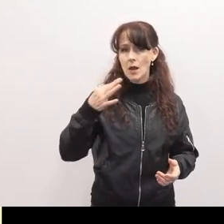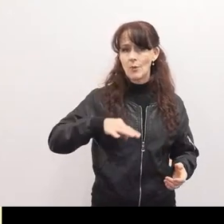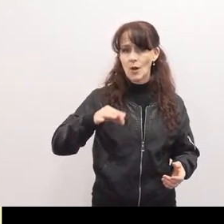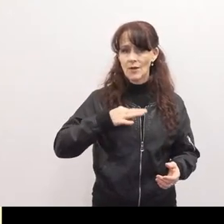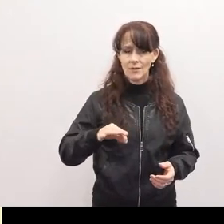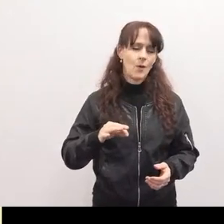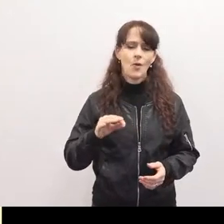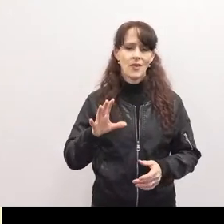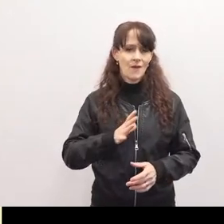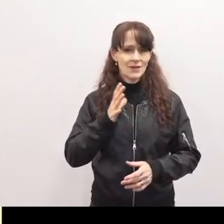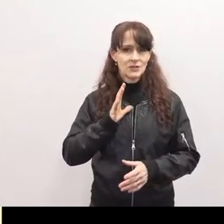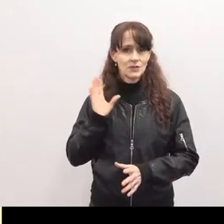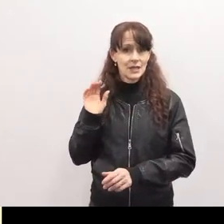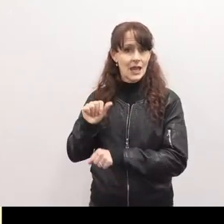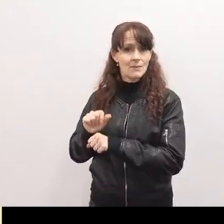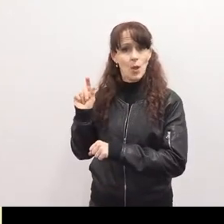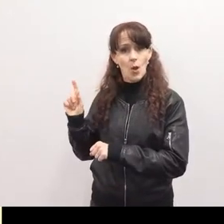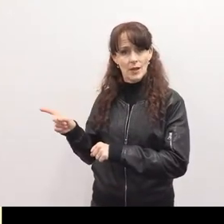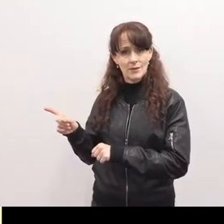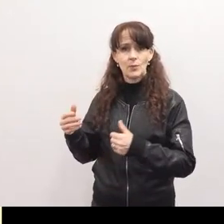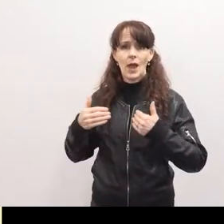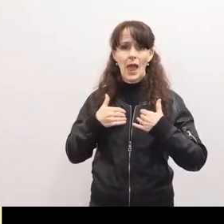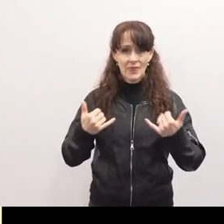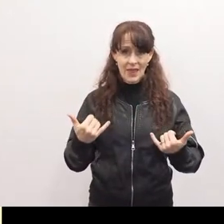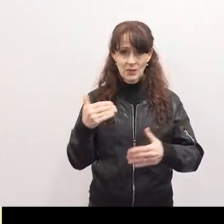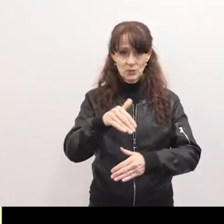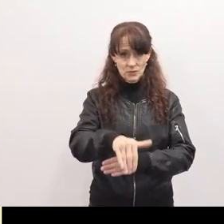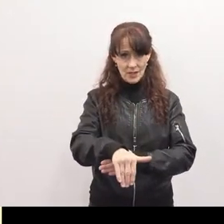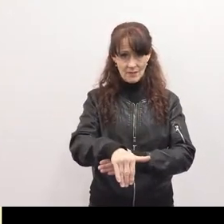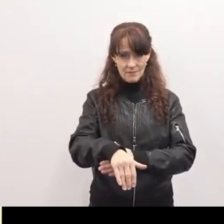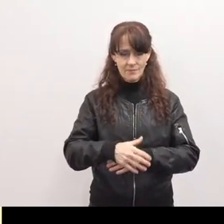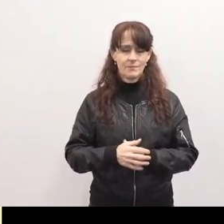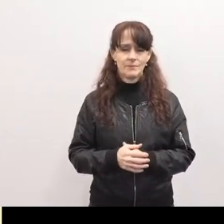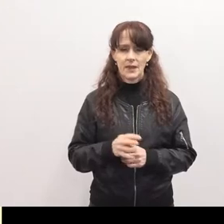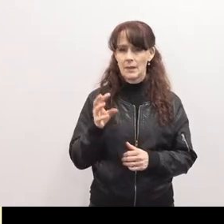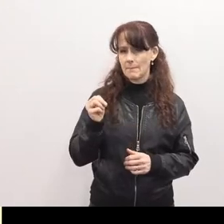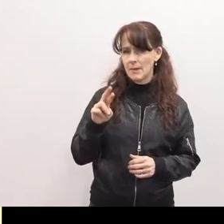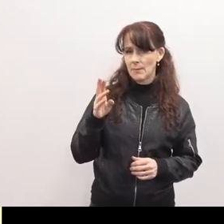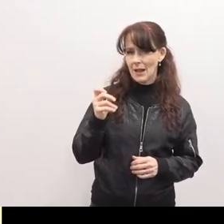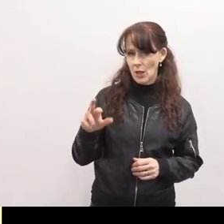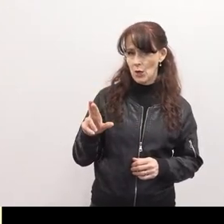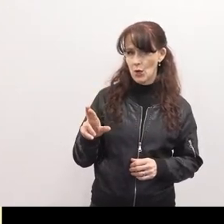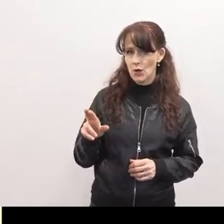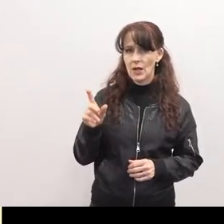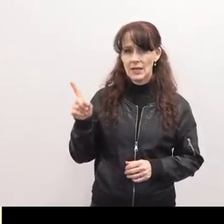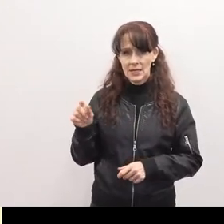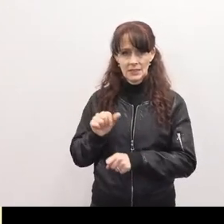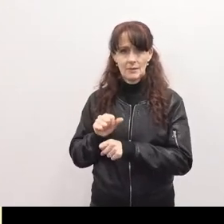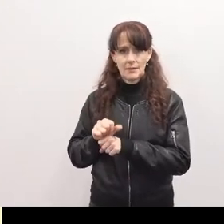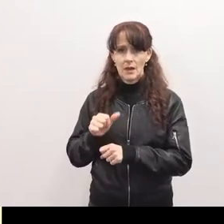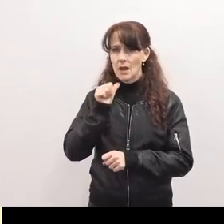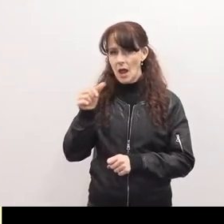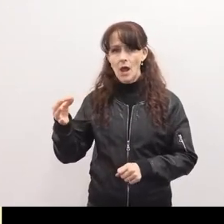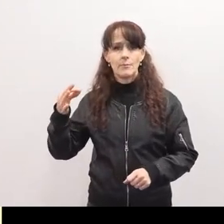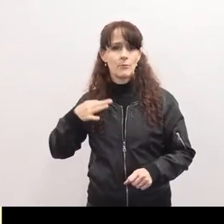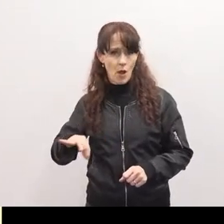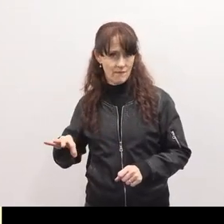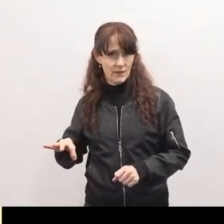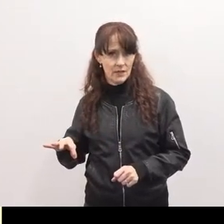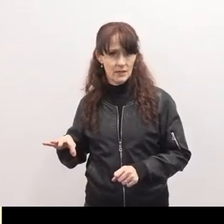is employed. We actually had that this evening with Mr. Miller, who is employed by a nonprofit,